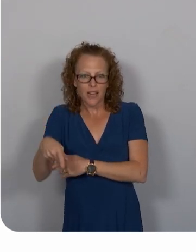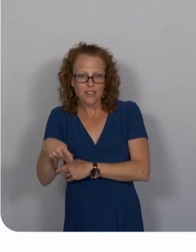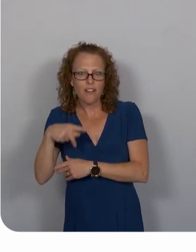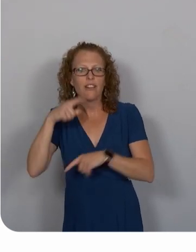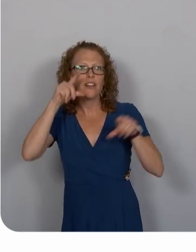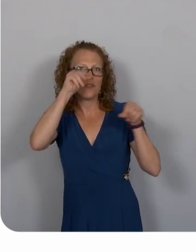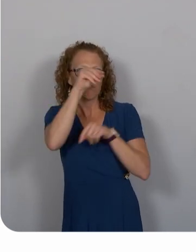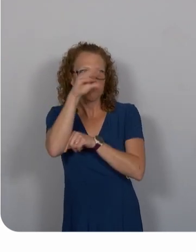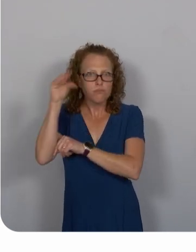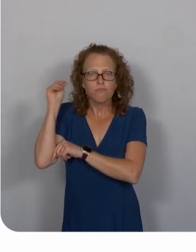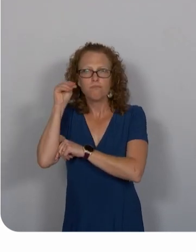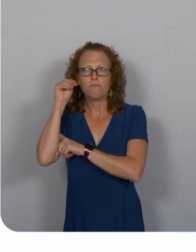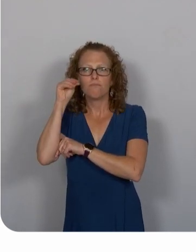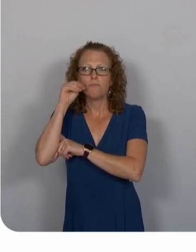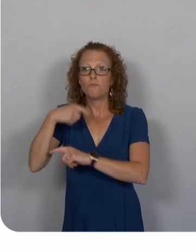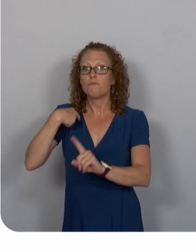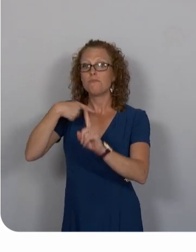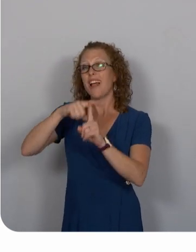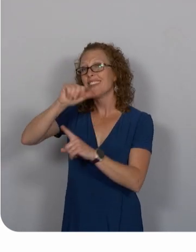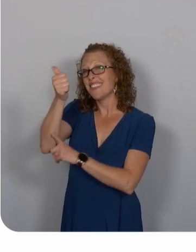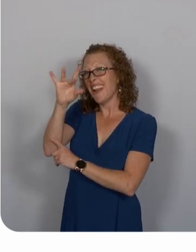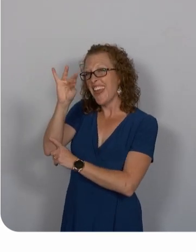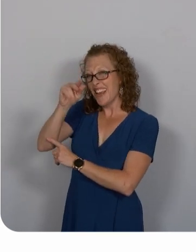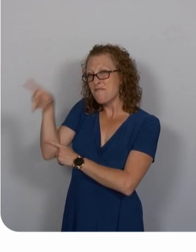1080p video.